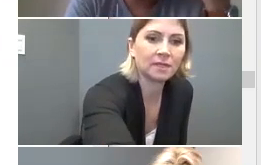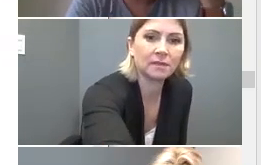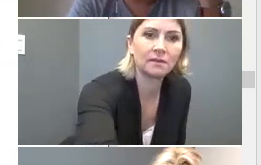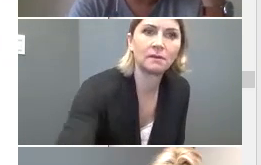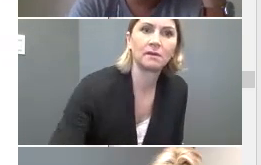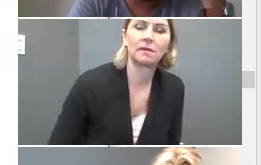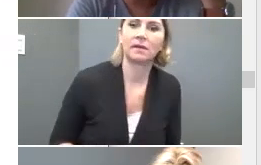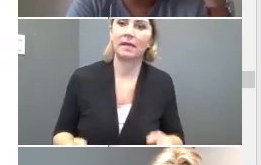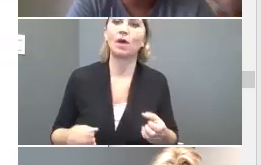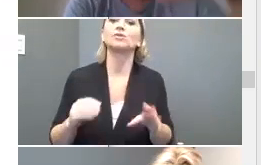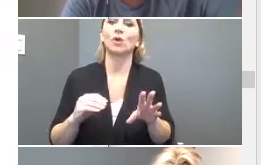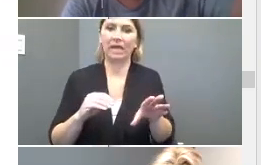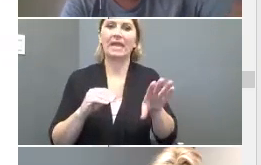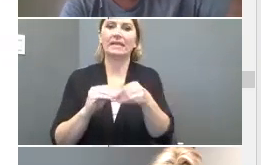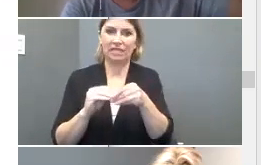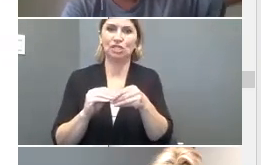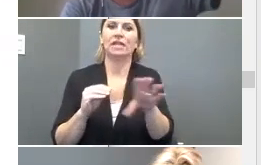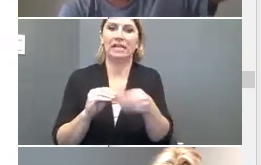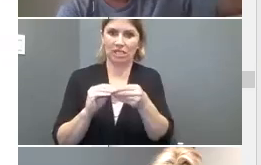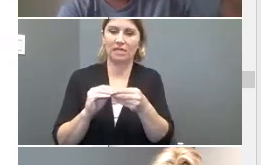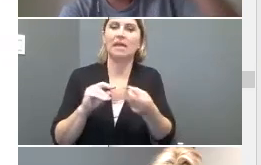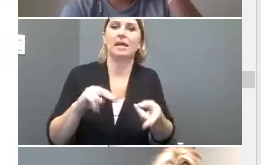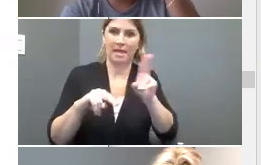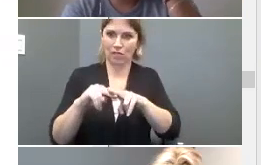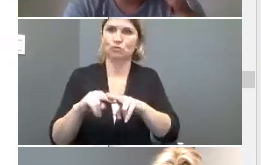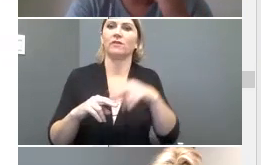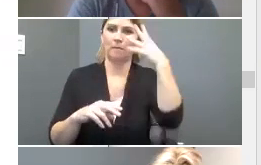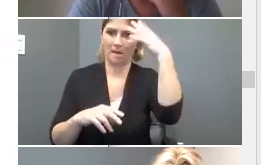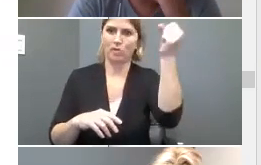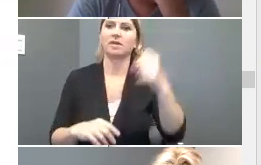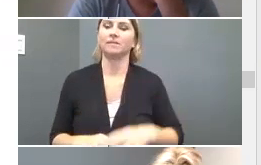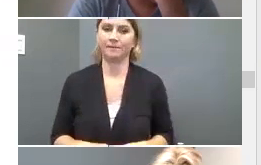In addition to A, exactly, extra memory apart from the array itself.